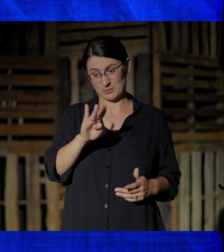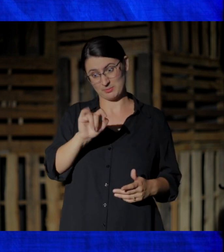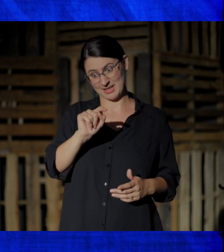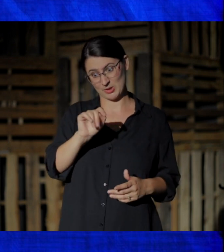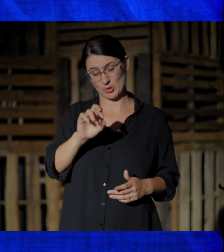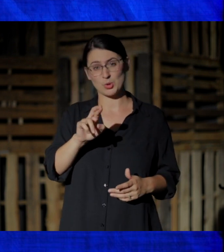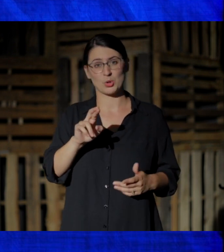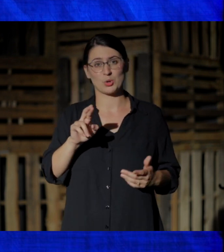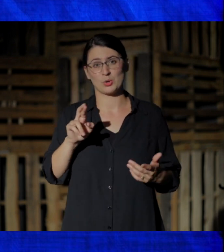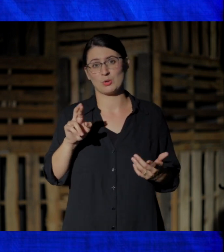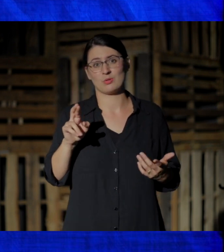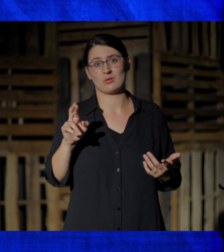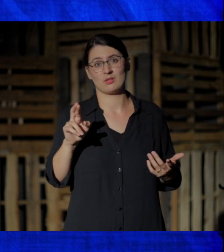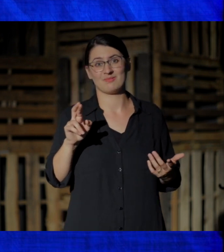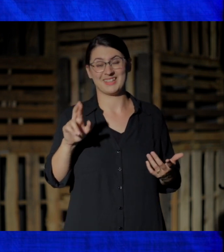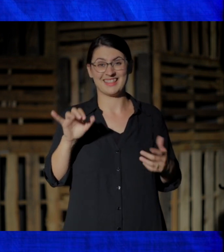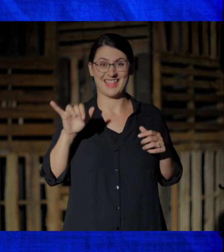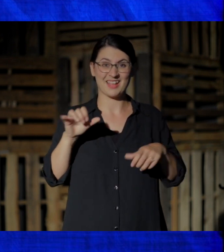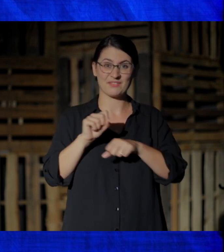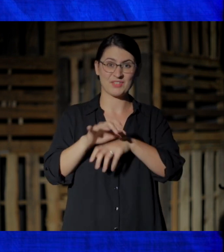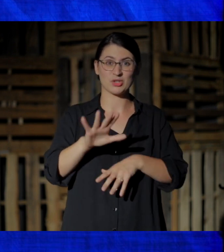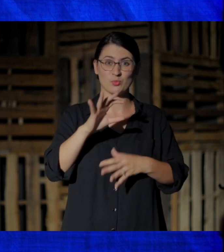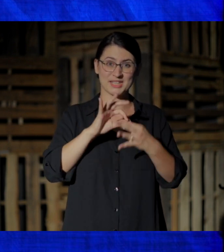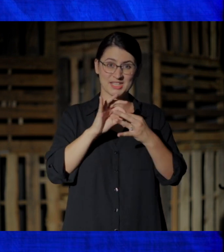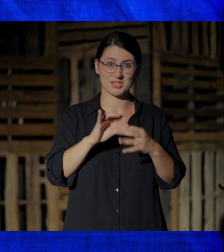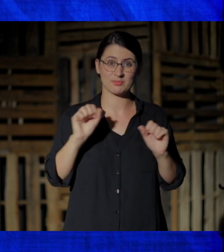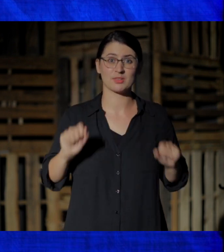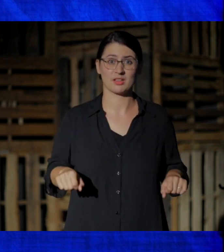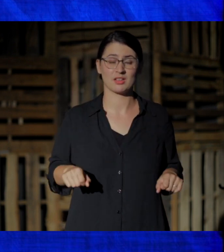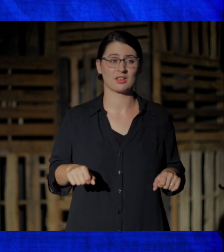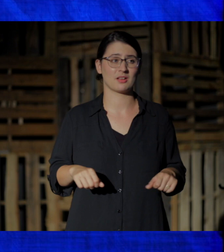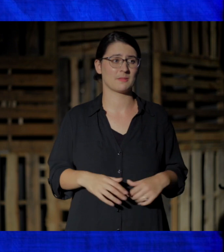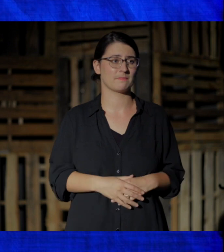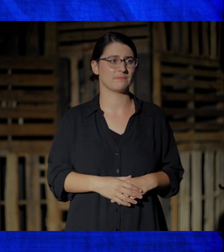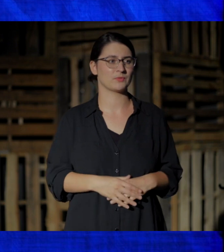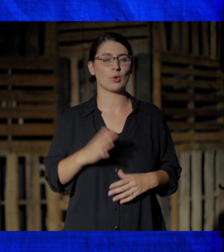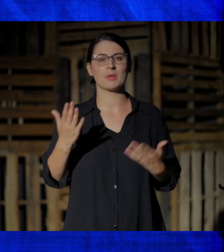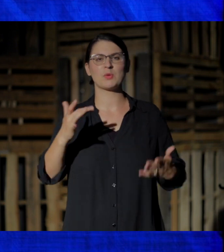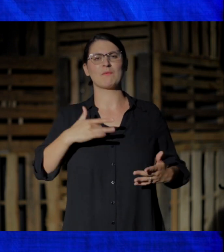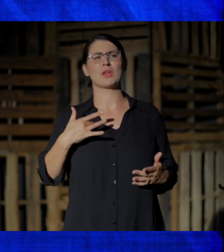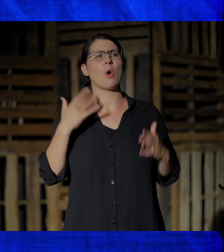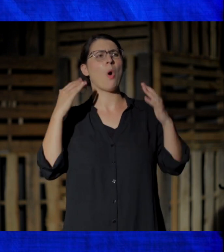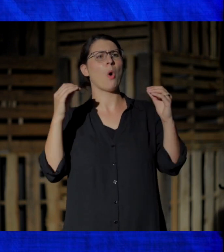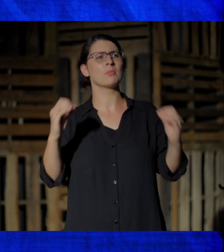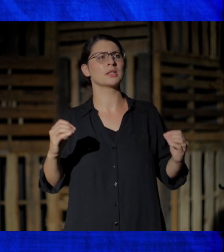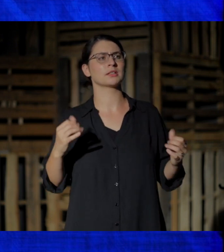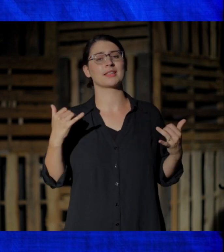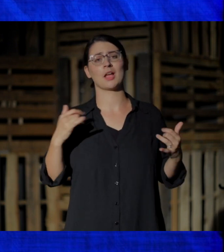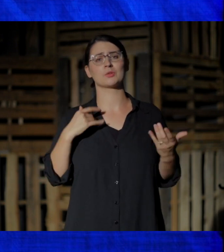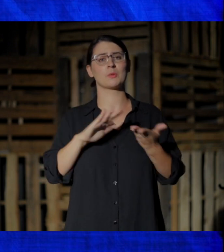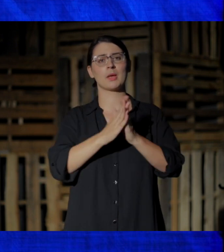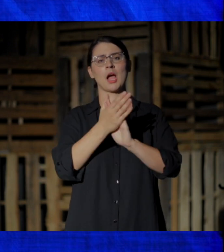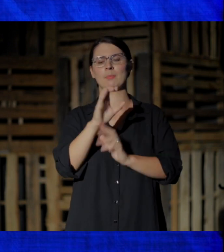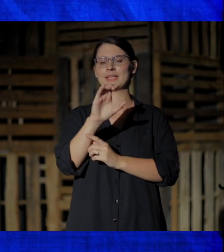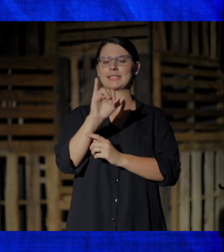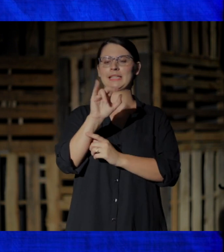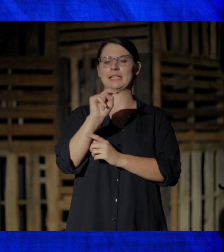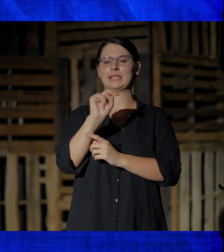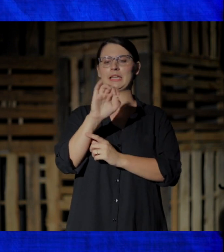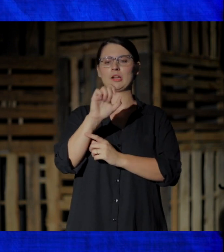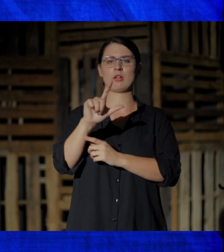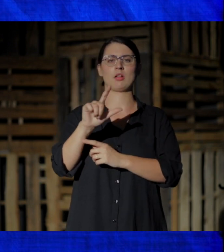The sense of hopelessness is creating a cynical attitude in your life where you just, well, nothing really matters anyway.